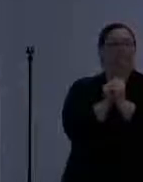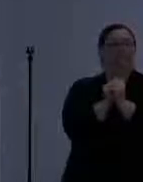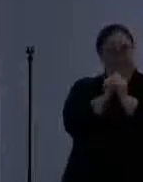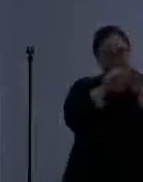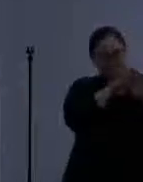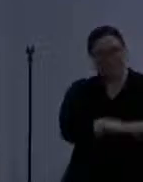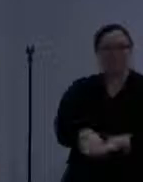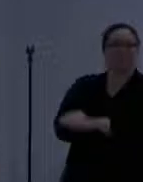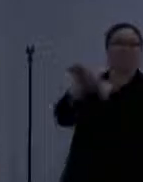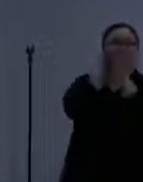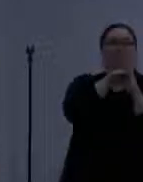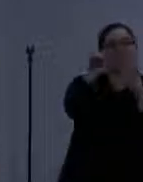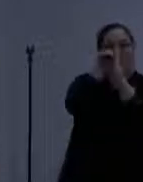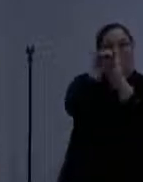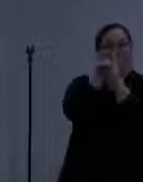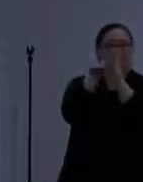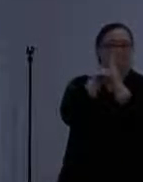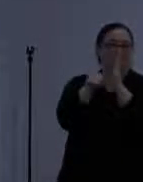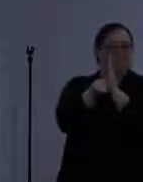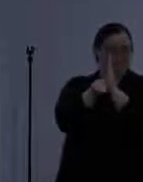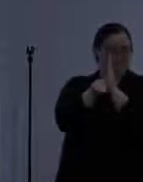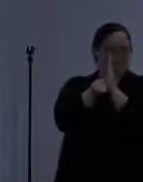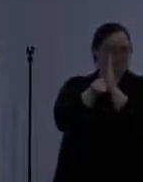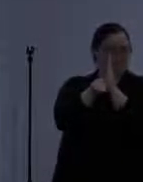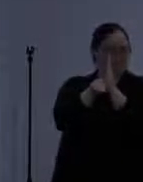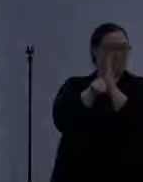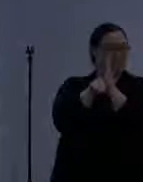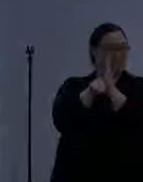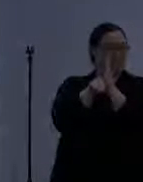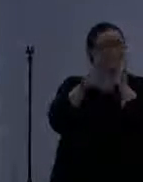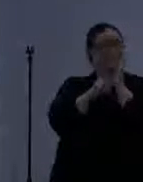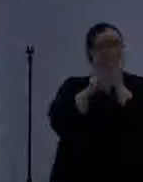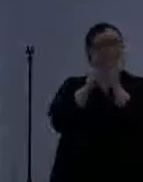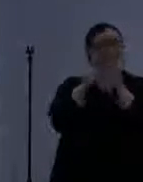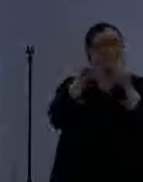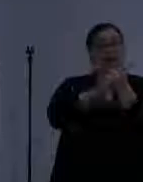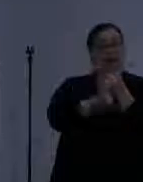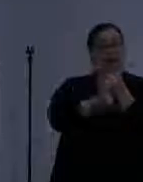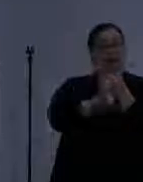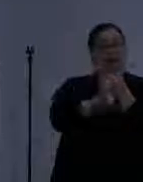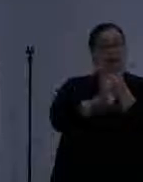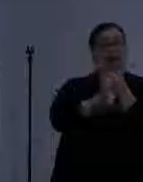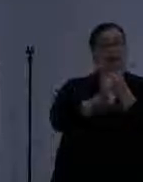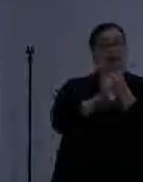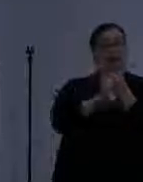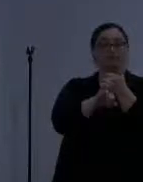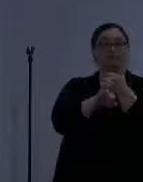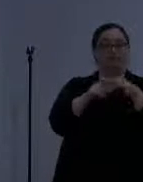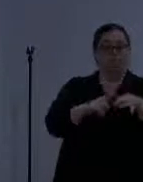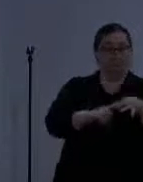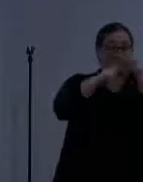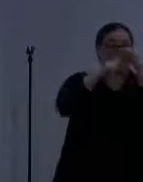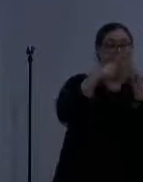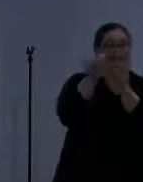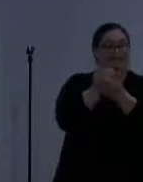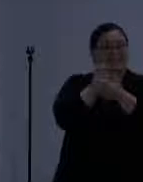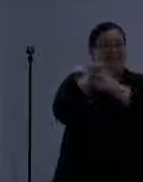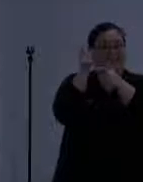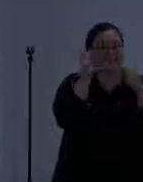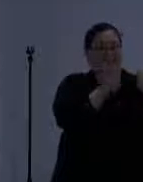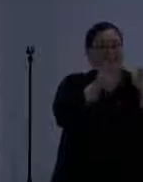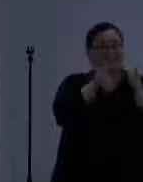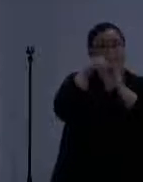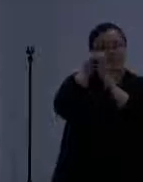national consistency. And everything that the NDIS Quality and Safeguards Commission does is supposed to